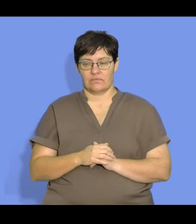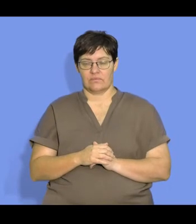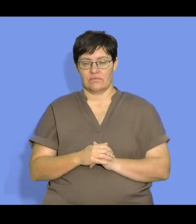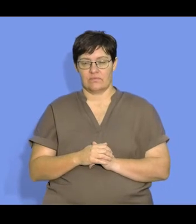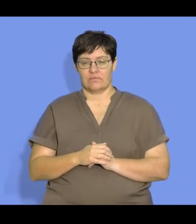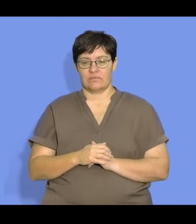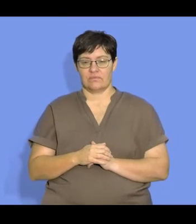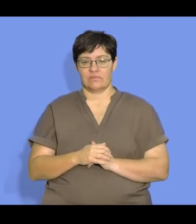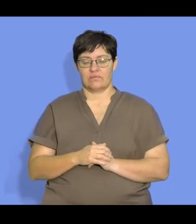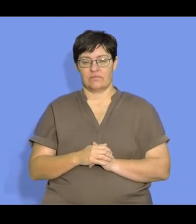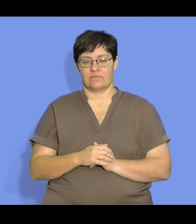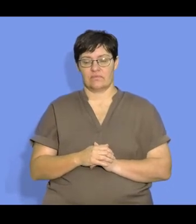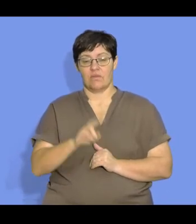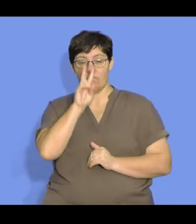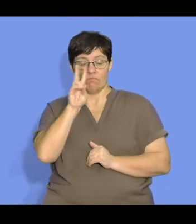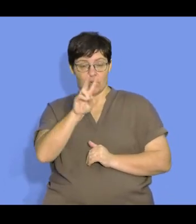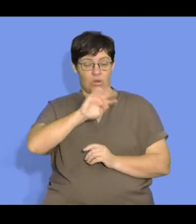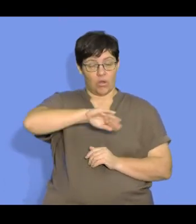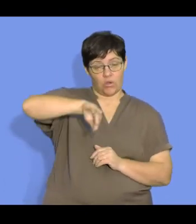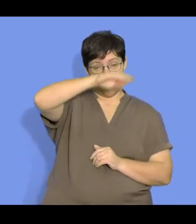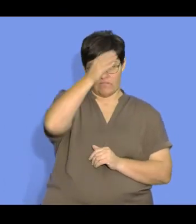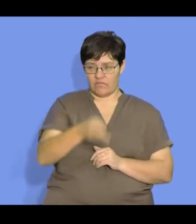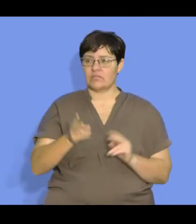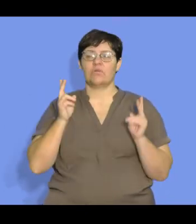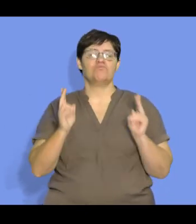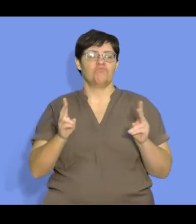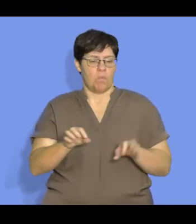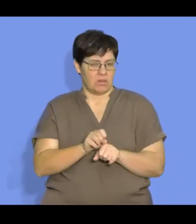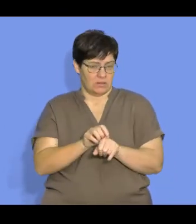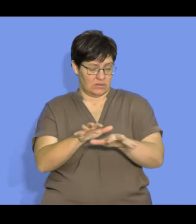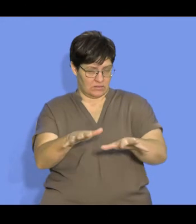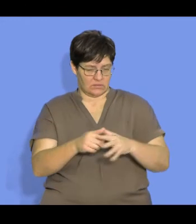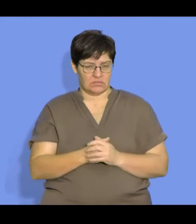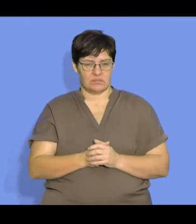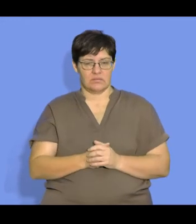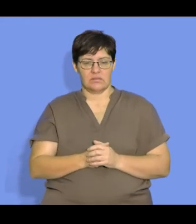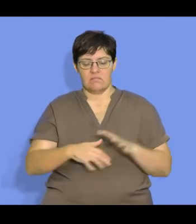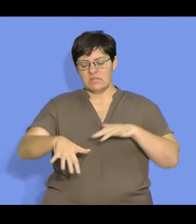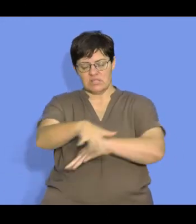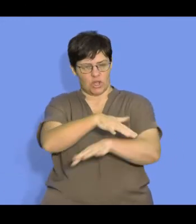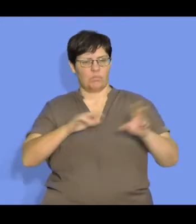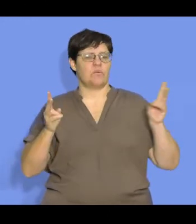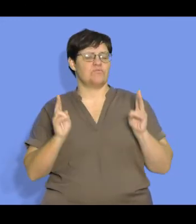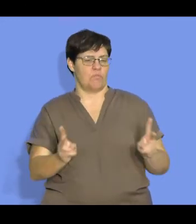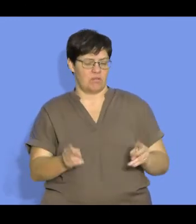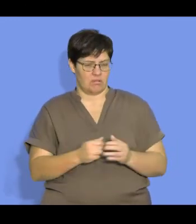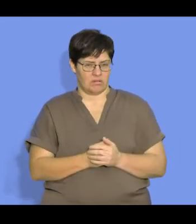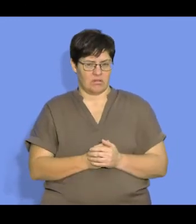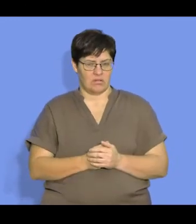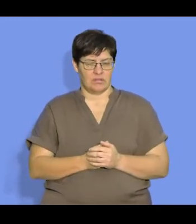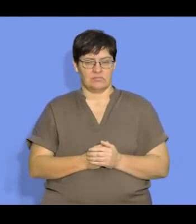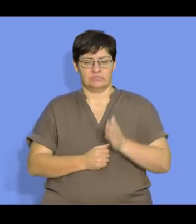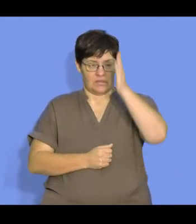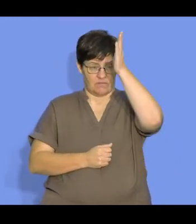When we look at the curve, and this is a normal distribution under normal circumstances, on our